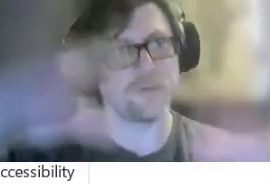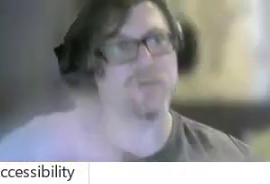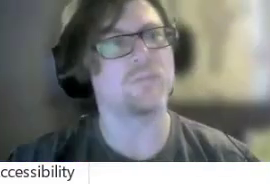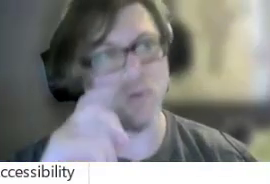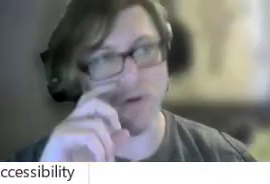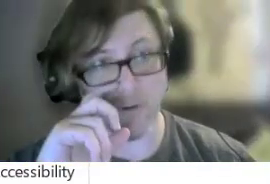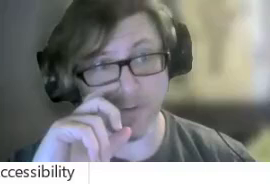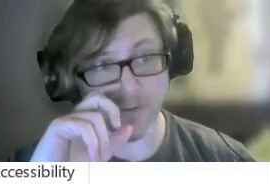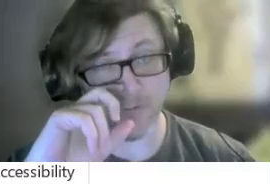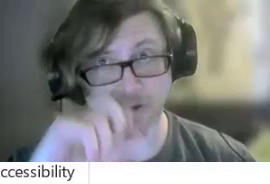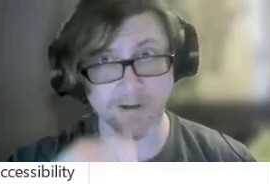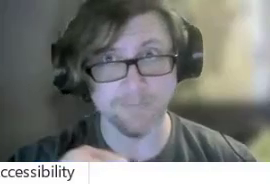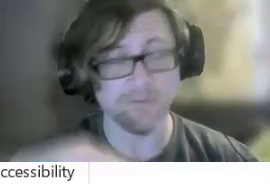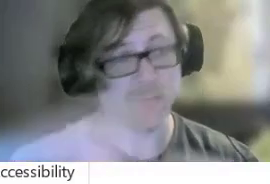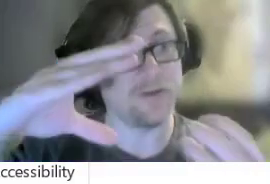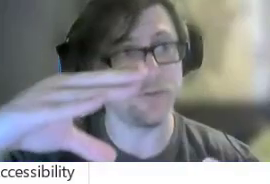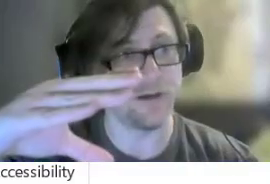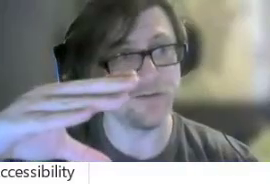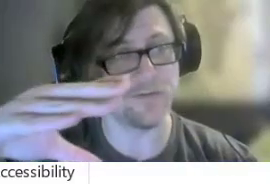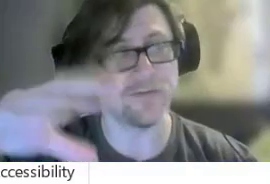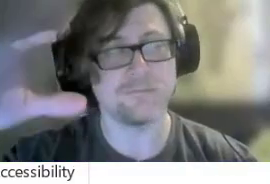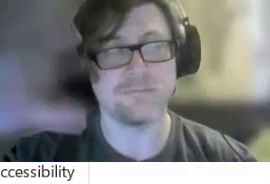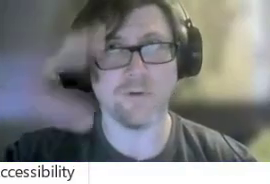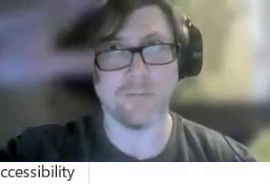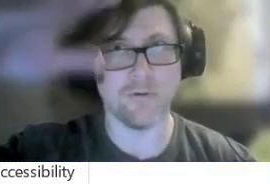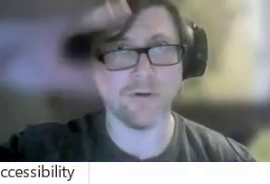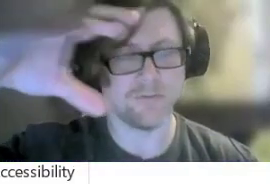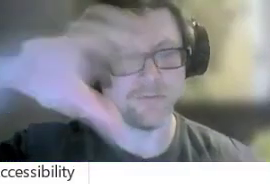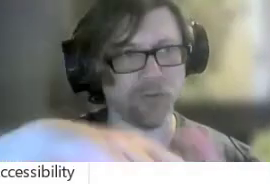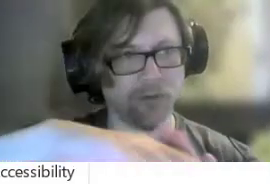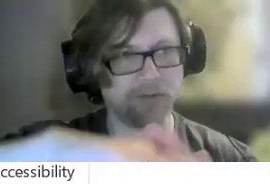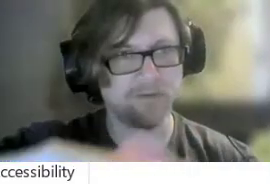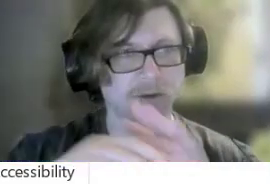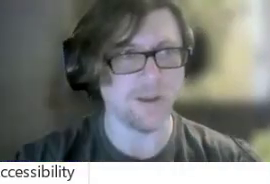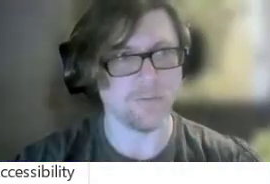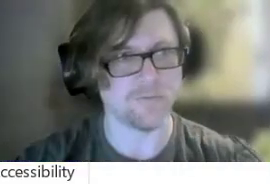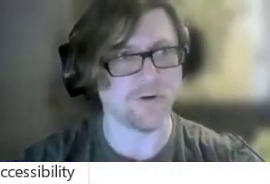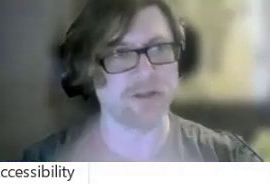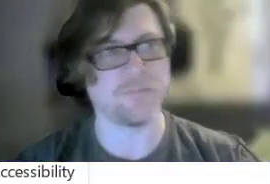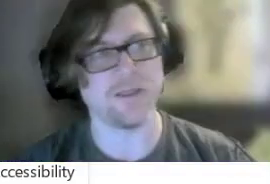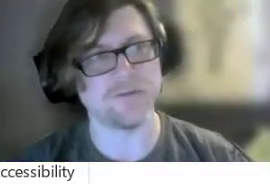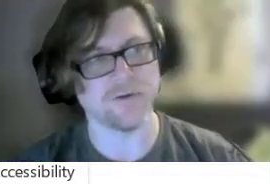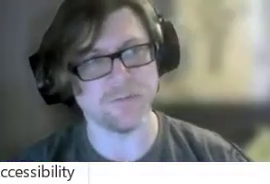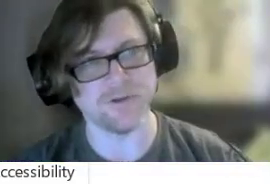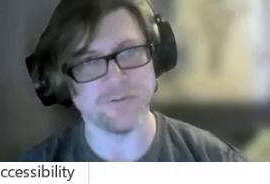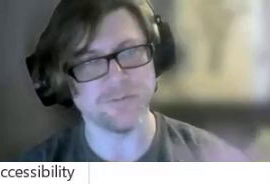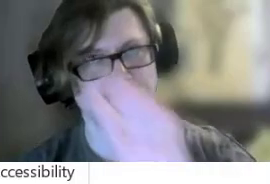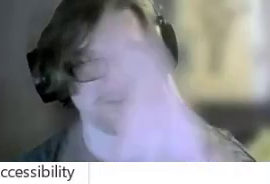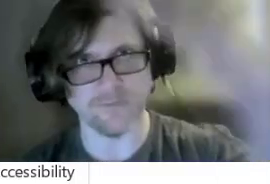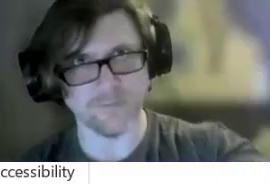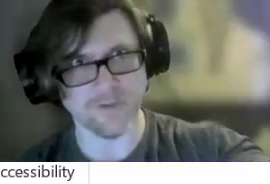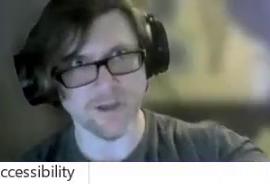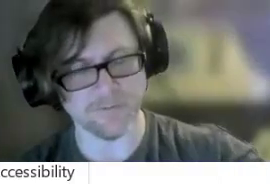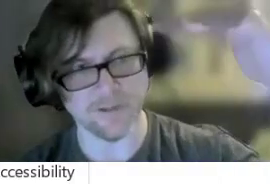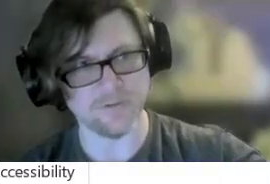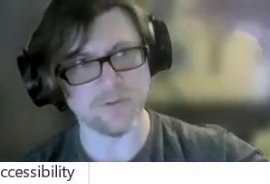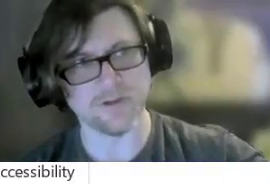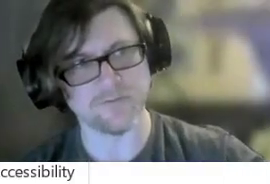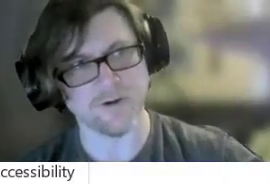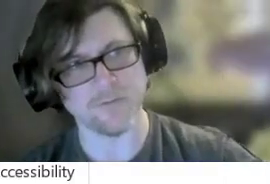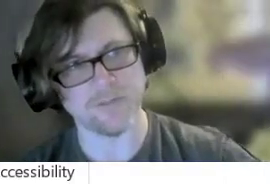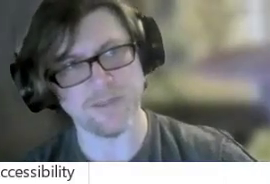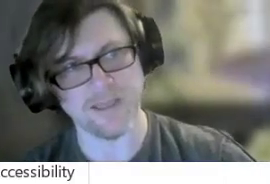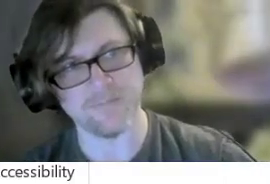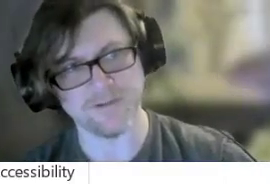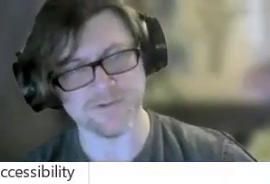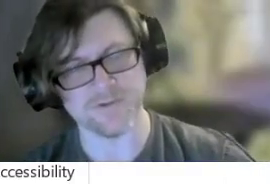I'm trying to explore what this this menu does. So I say, okay, we're starting the insert menu. And so we've got you